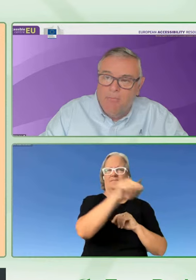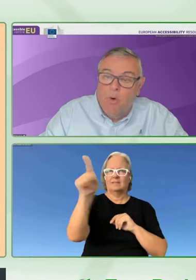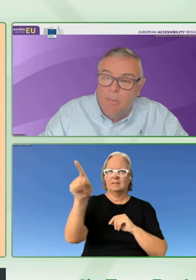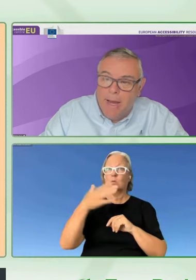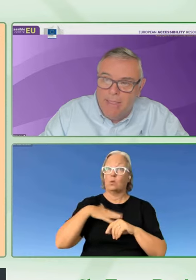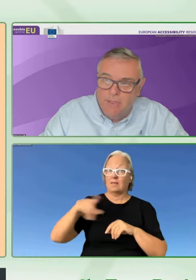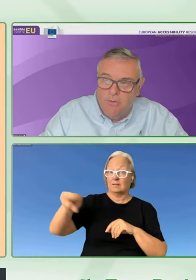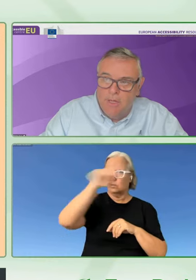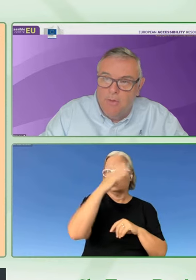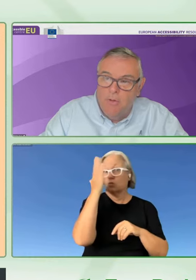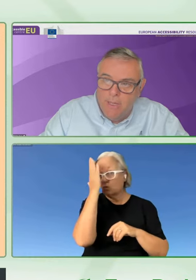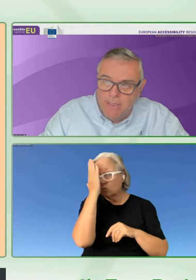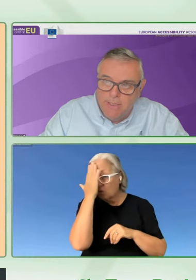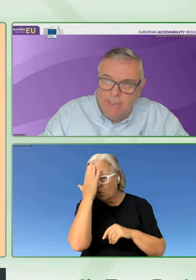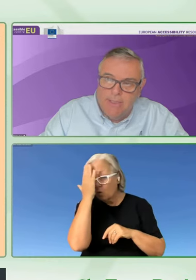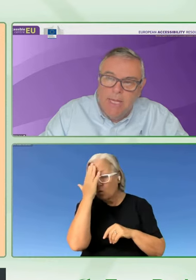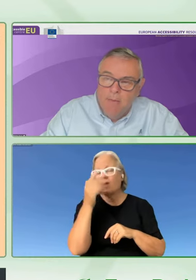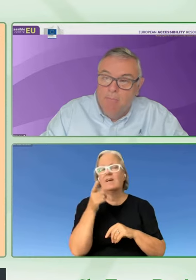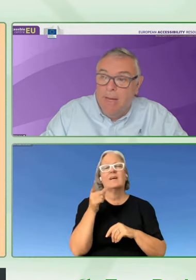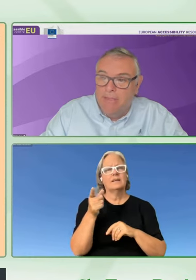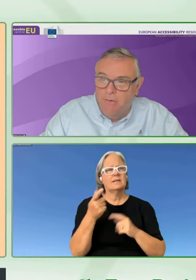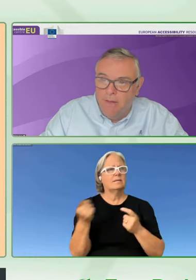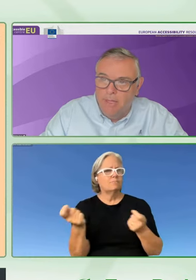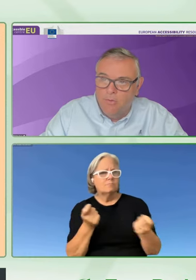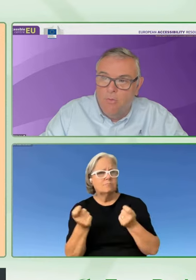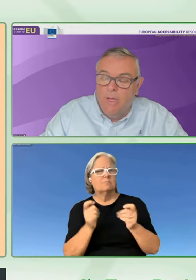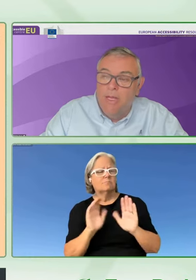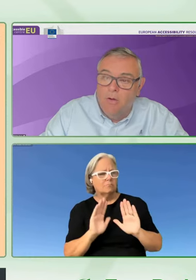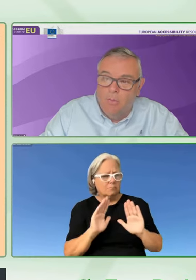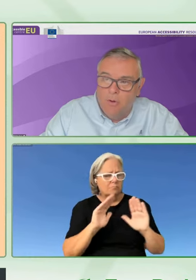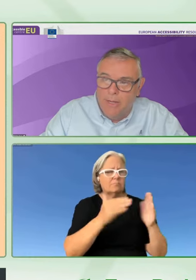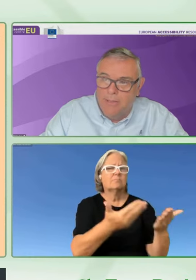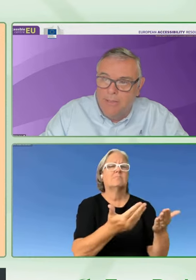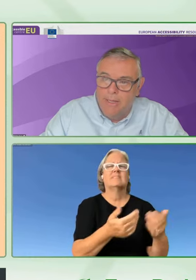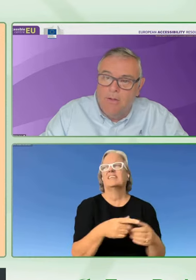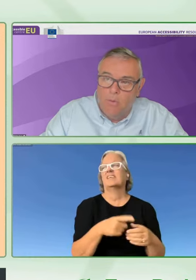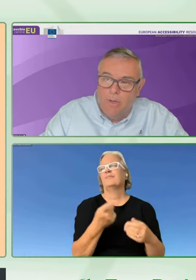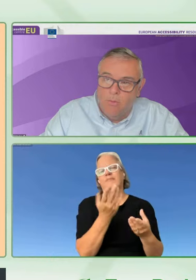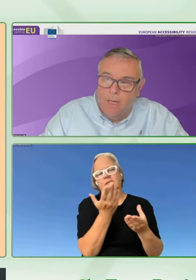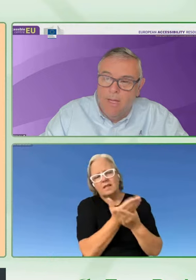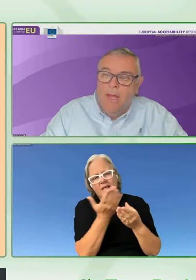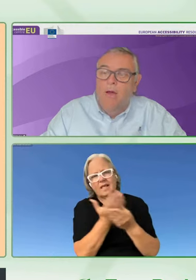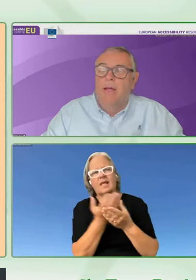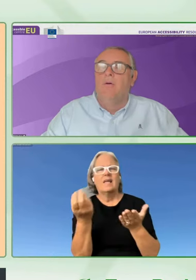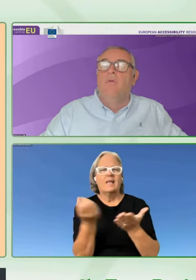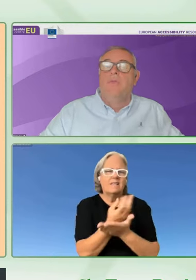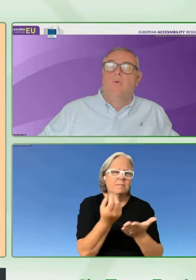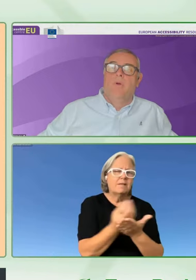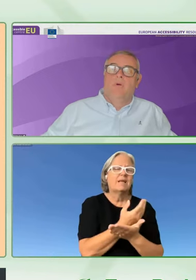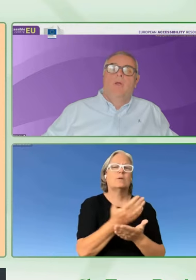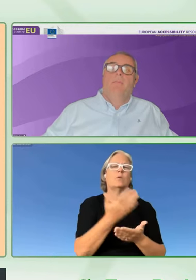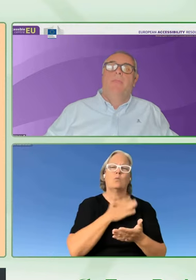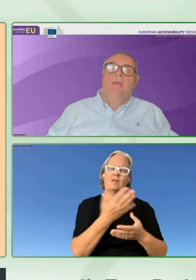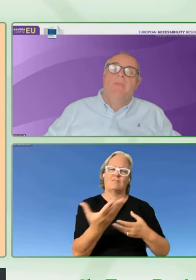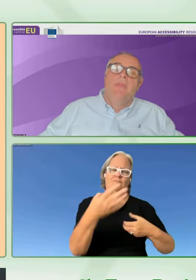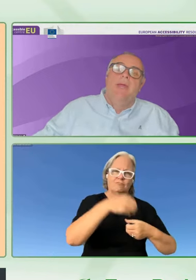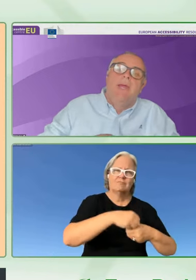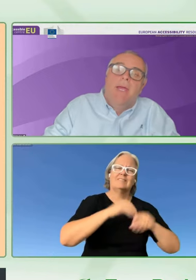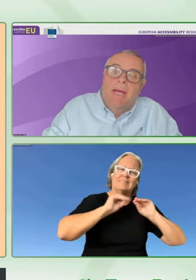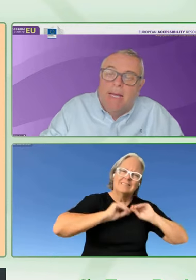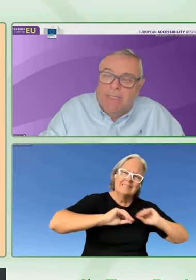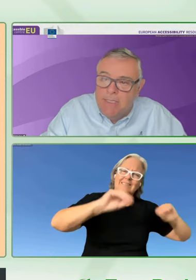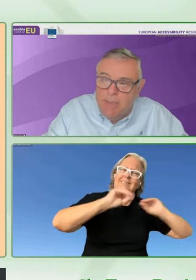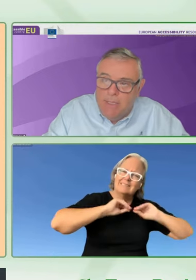facilitate and provide to the universities material to incorporate the curricula, on the curriculum,